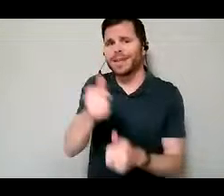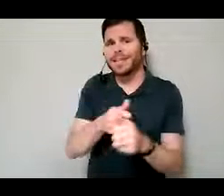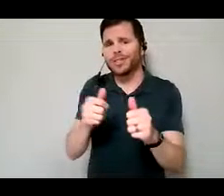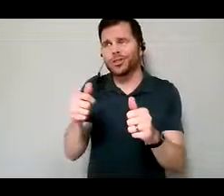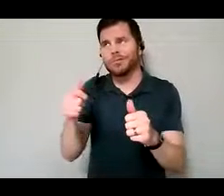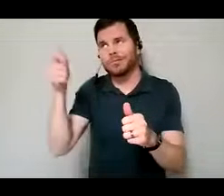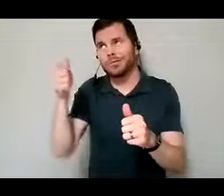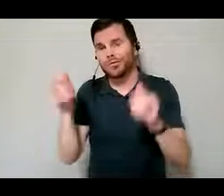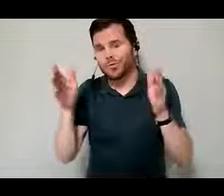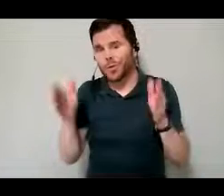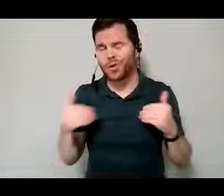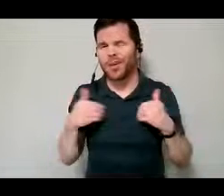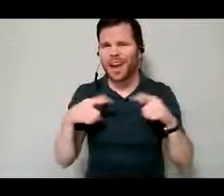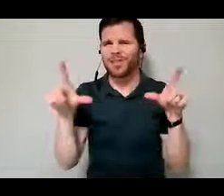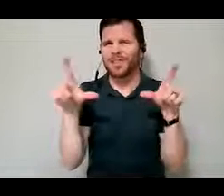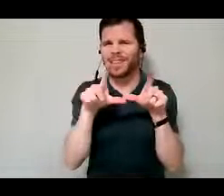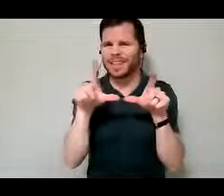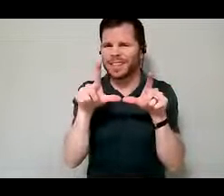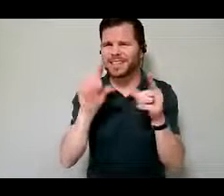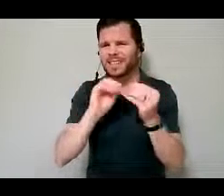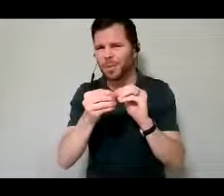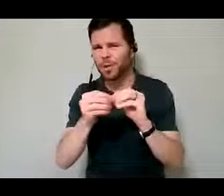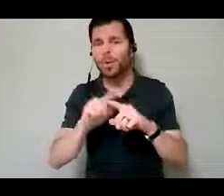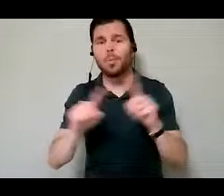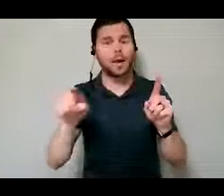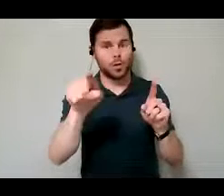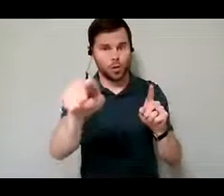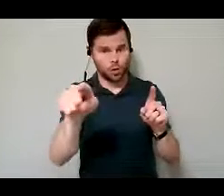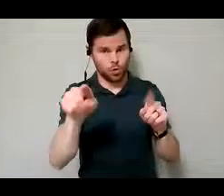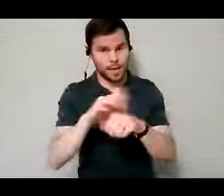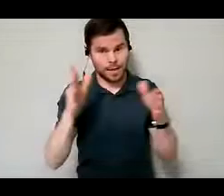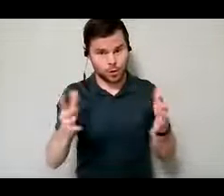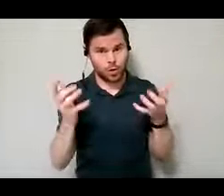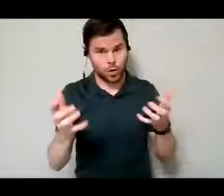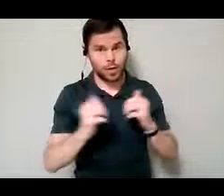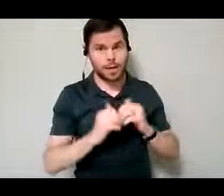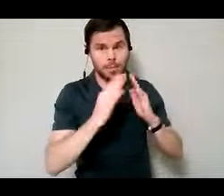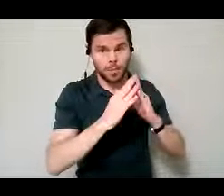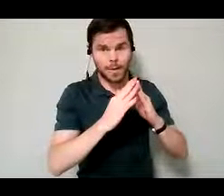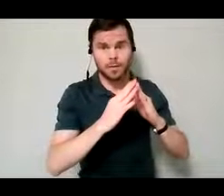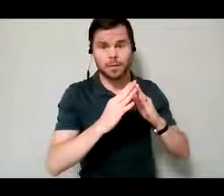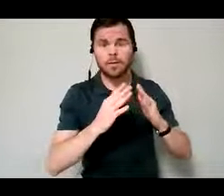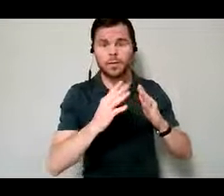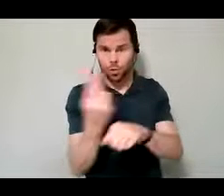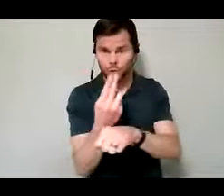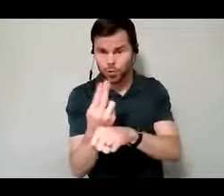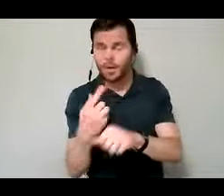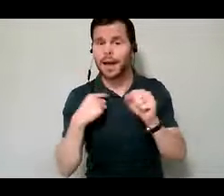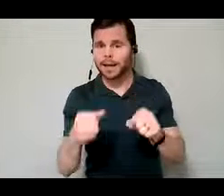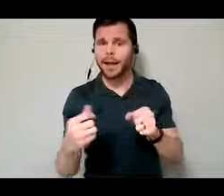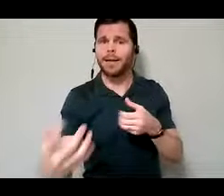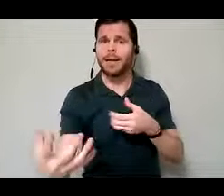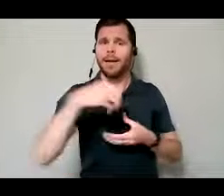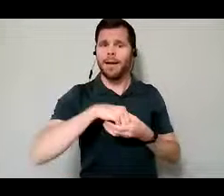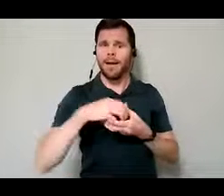certain number of licenses. But if you are a counselor that wants to implement and wants to use these, I'd be happy to add you on. So if you